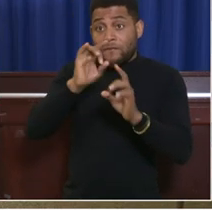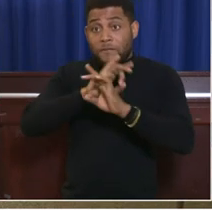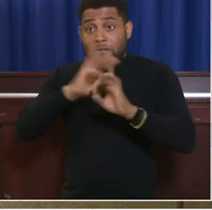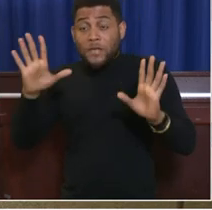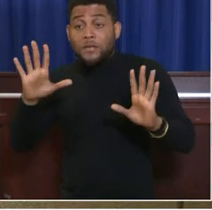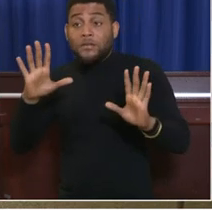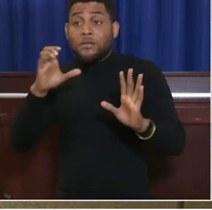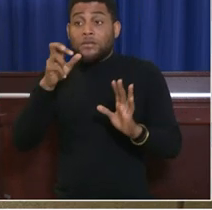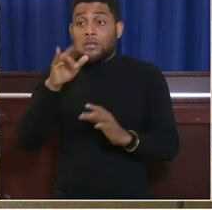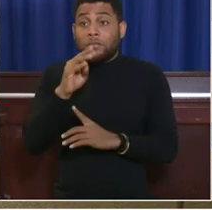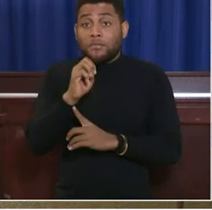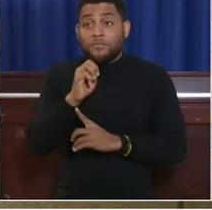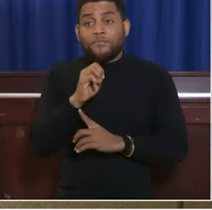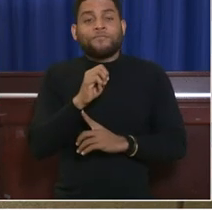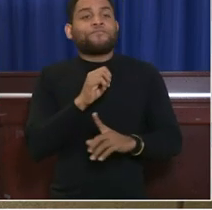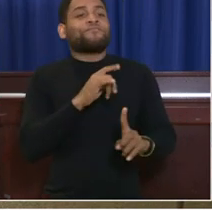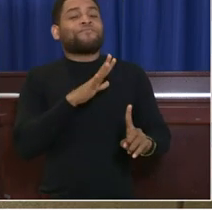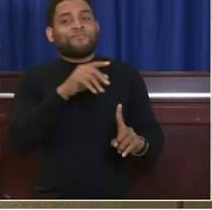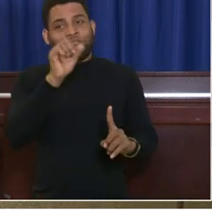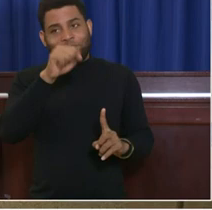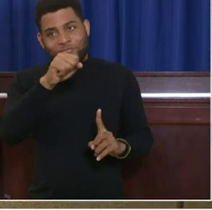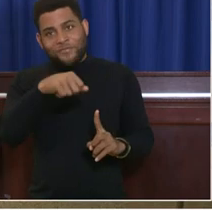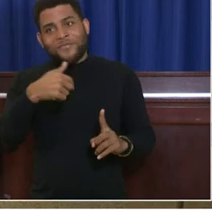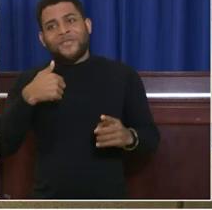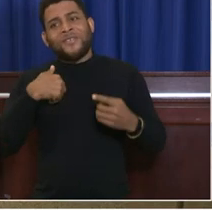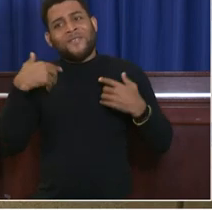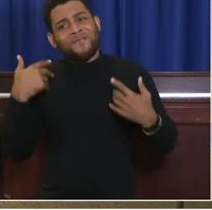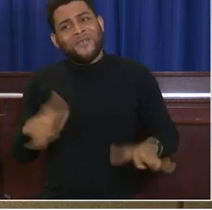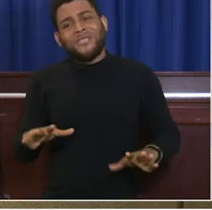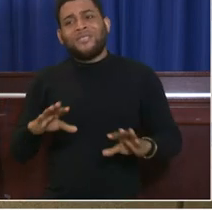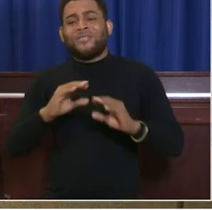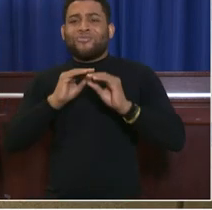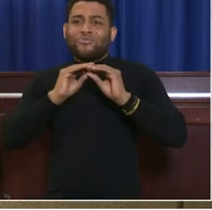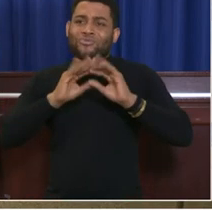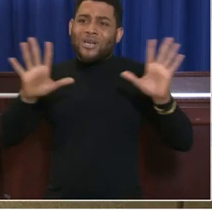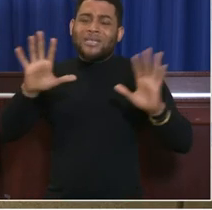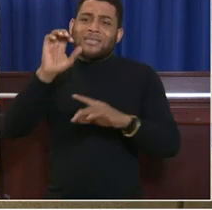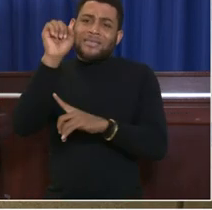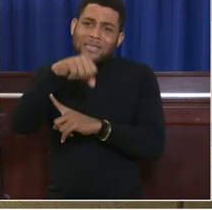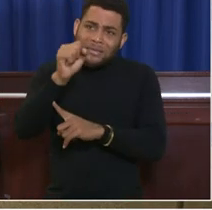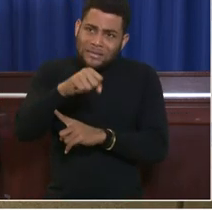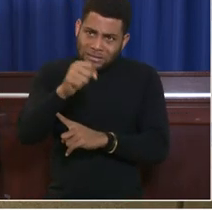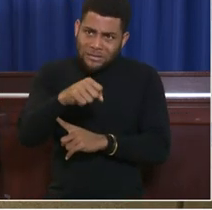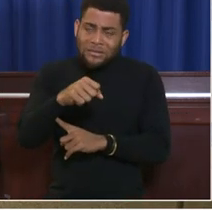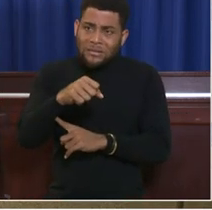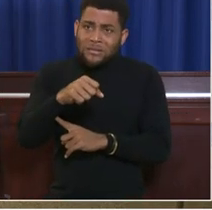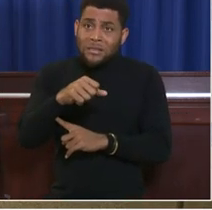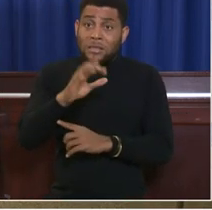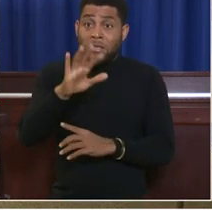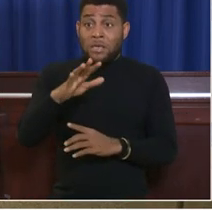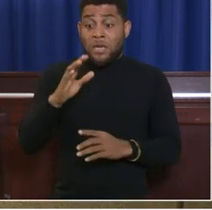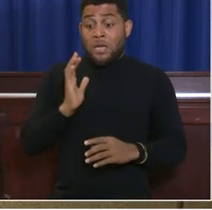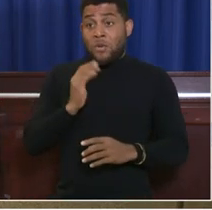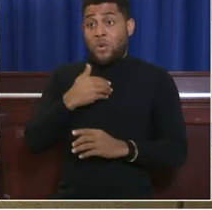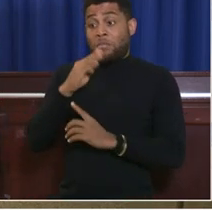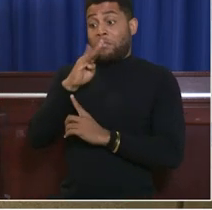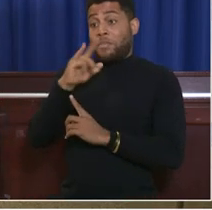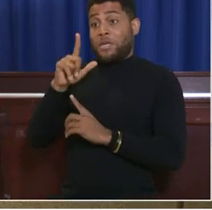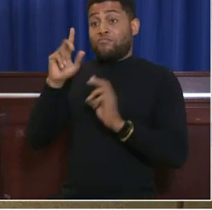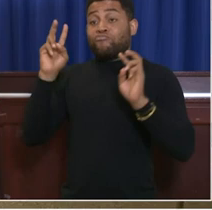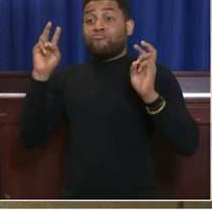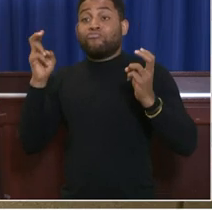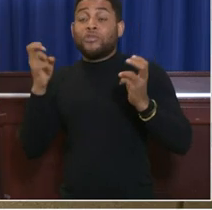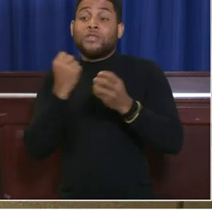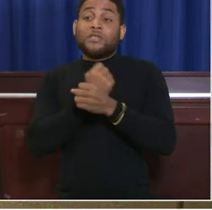that clear. That's exactly what Safer, Stronger addresses. It addresses holds for adults. We're not